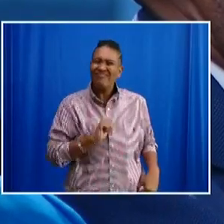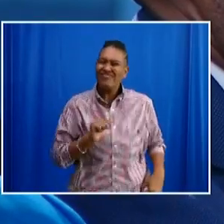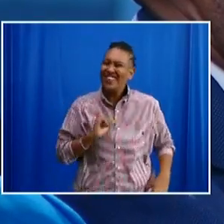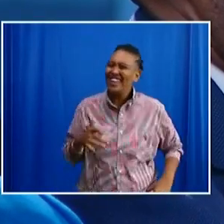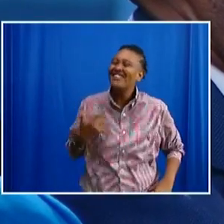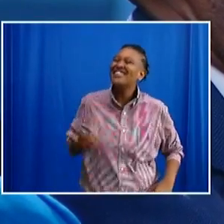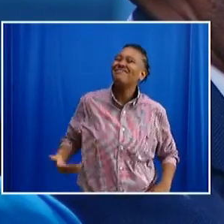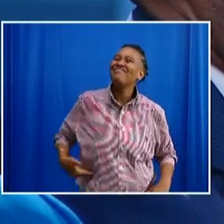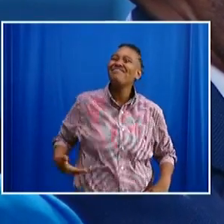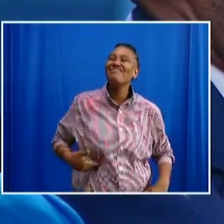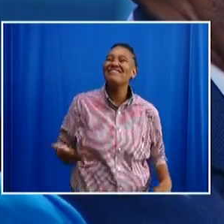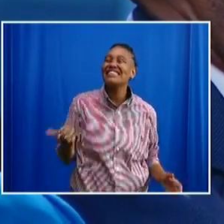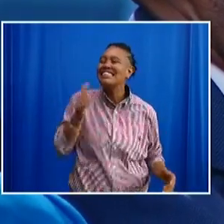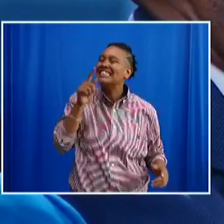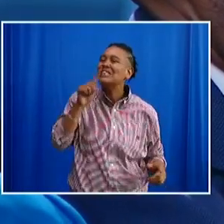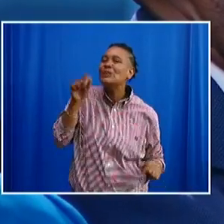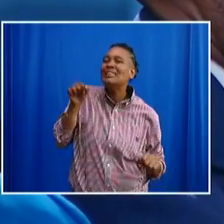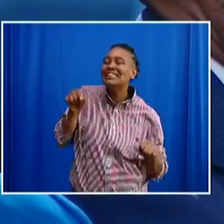because